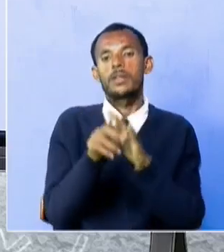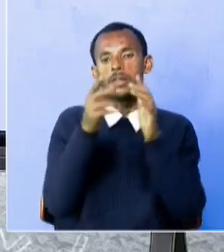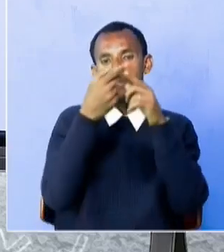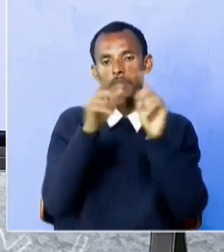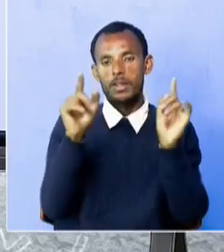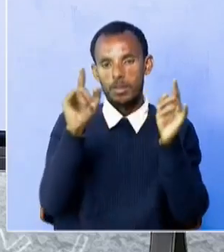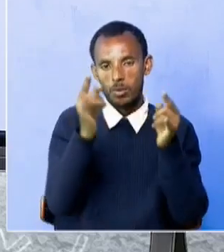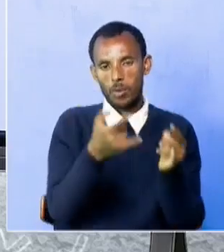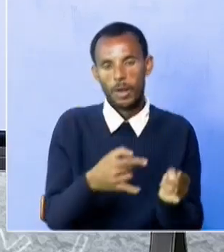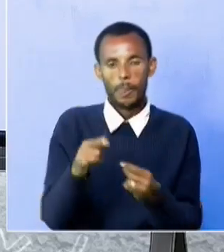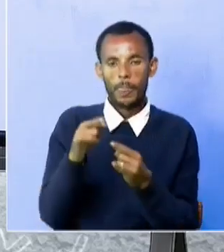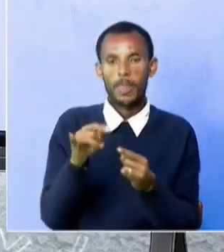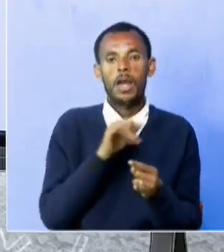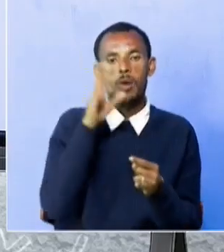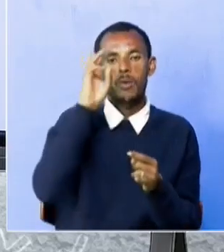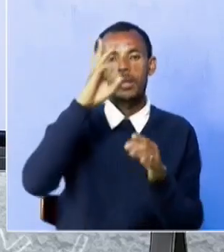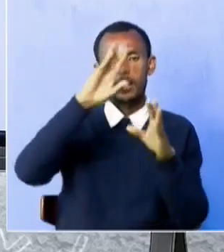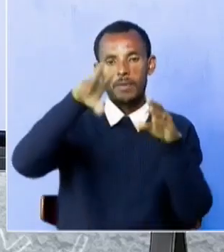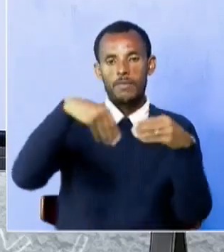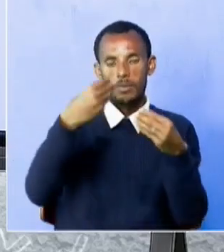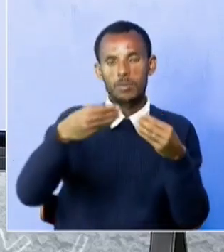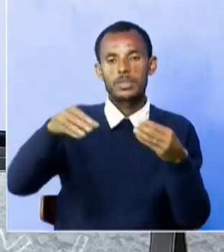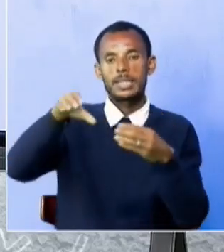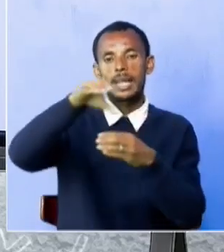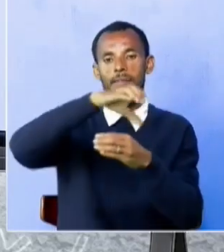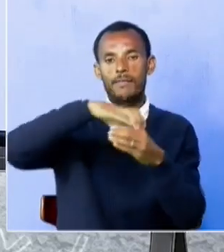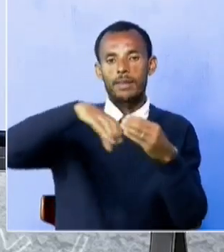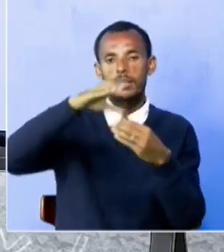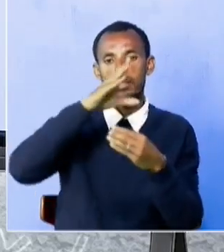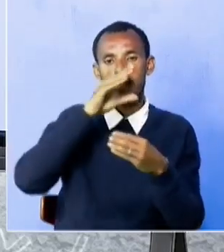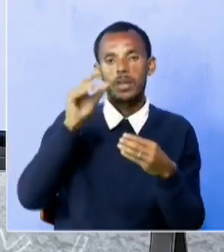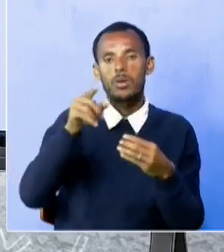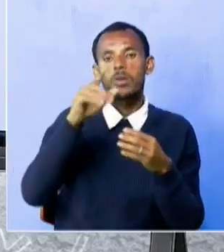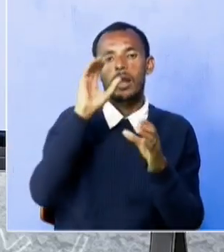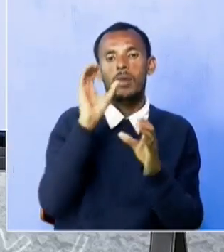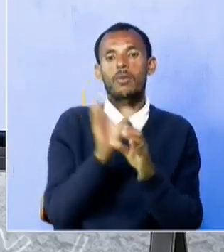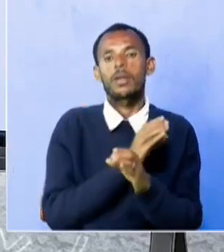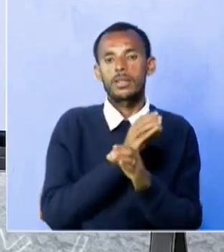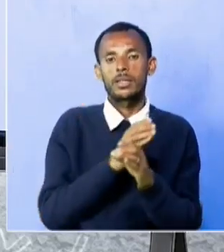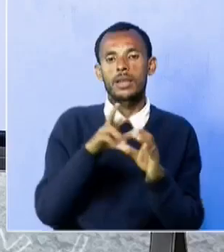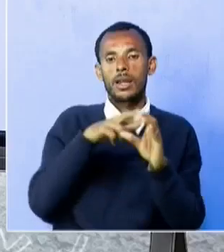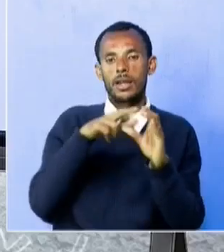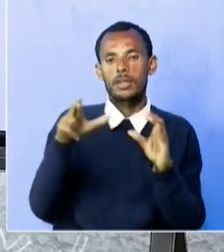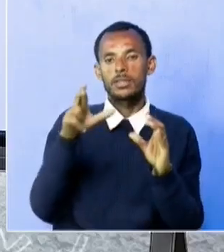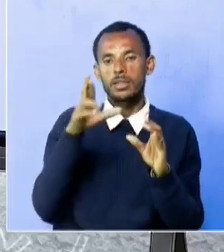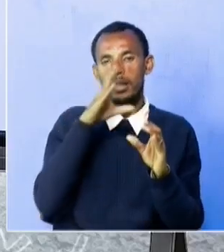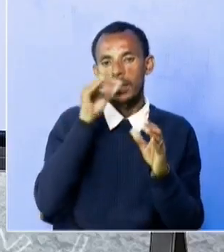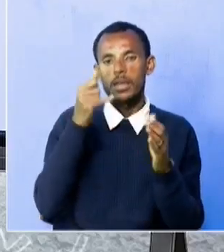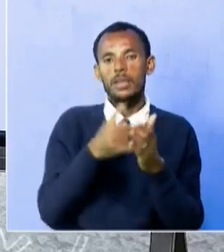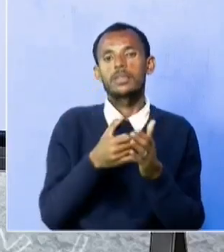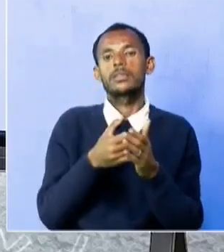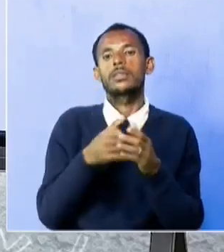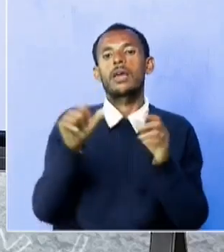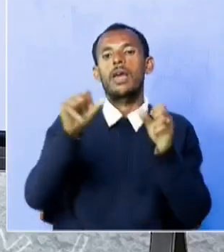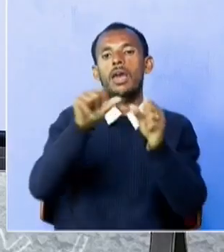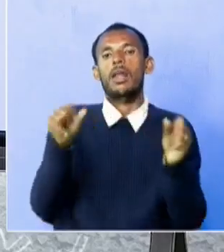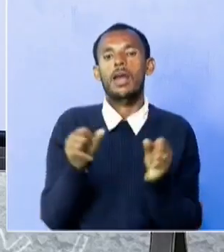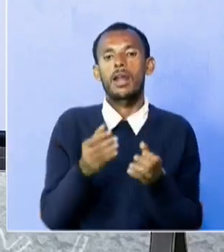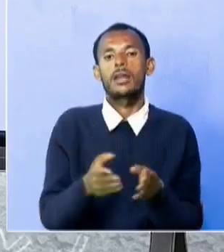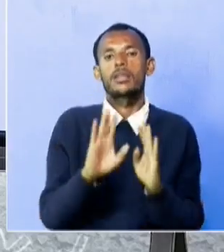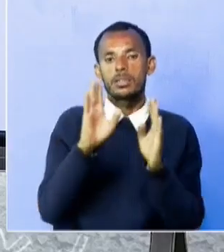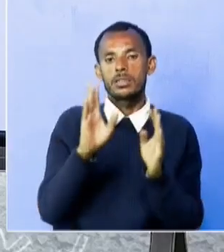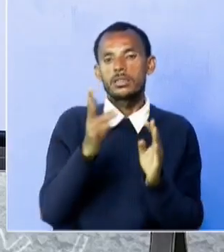way. Okay, I will give you the circumference and you will calculate the radius and its area. So